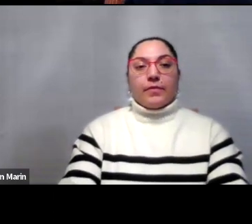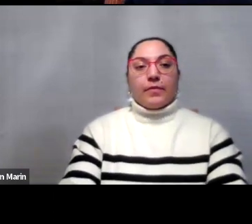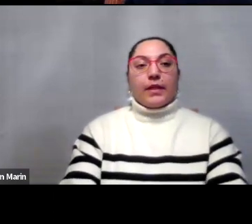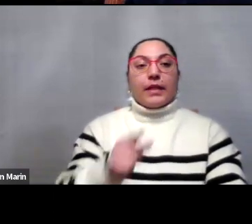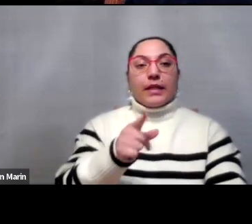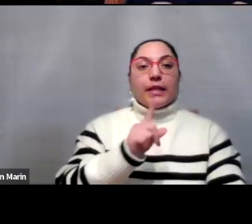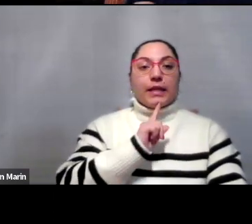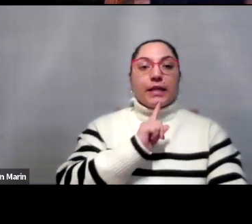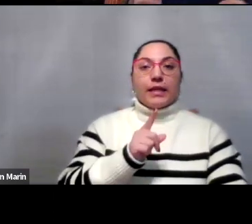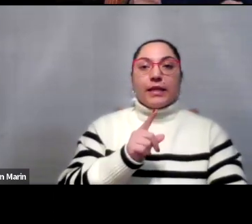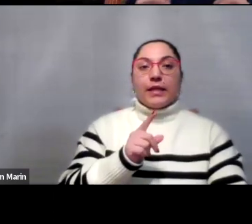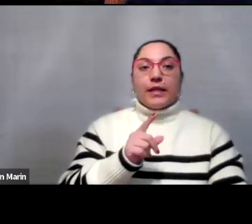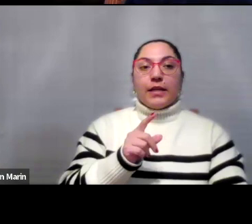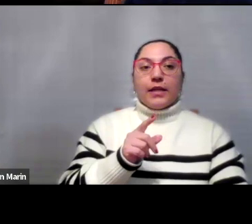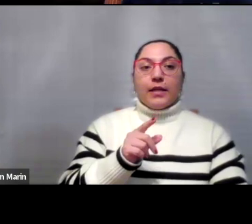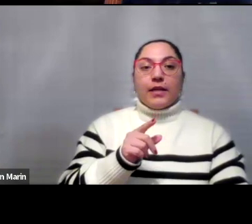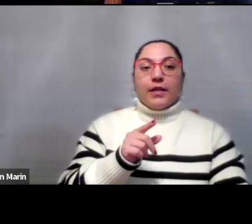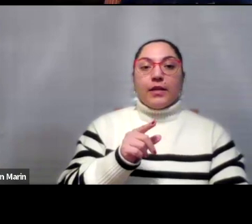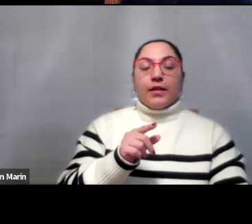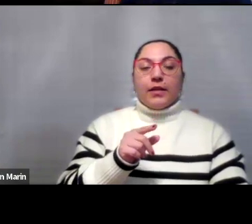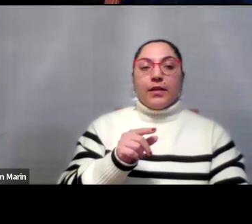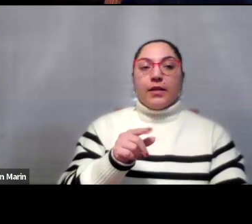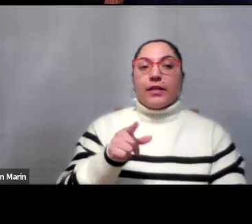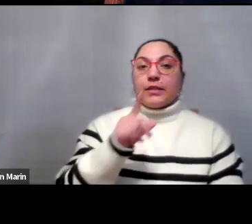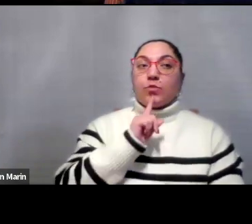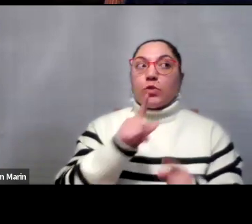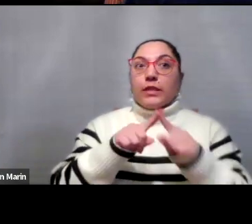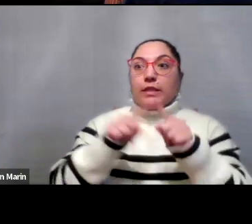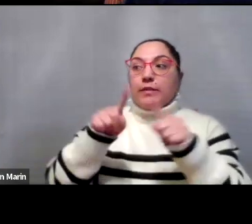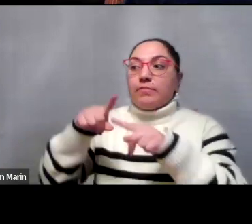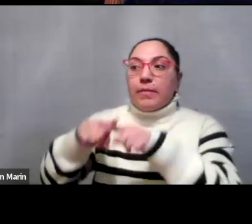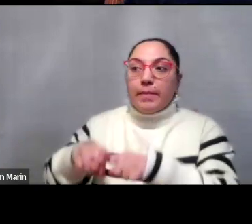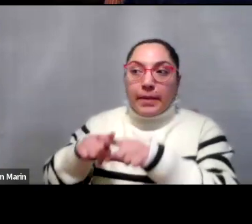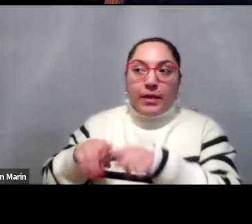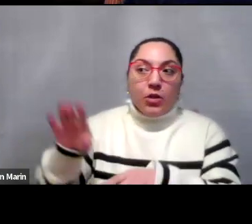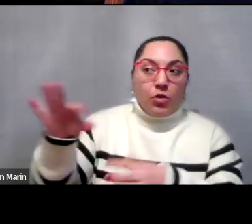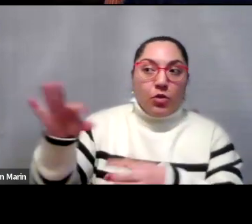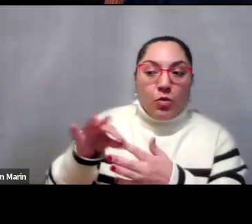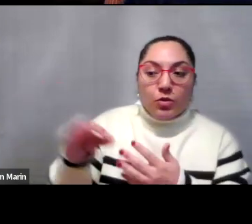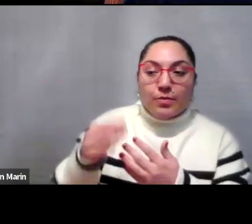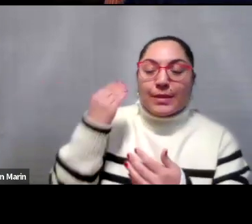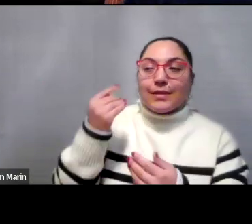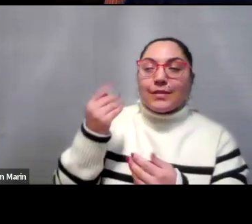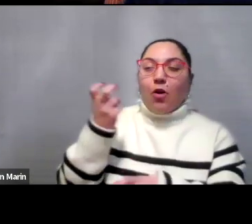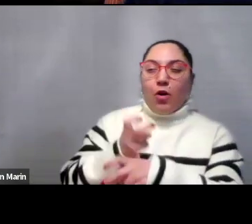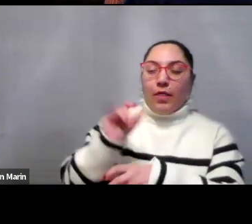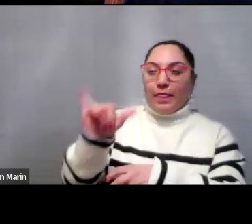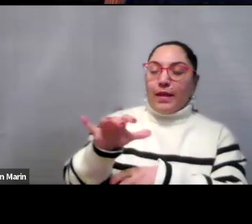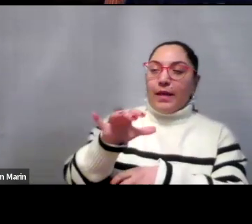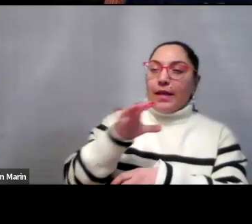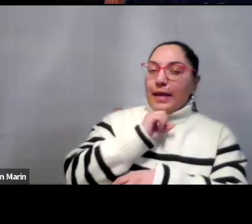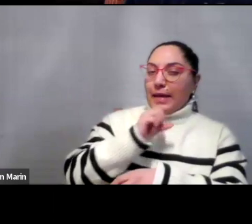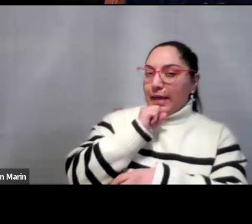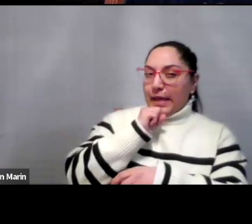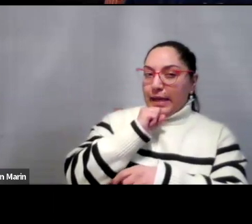services. It really does come down to consumer choice, which is difficult in this age range sometimes